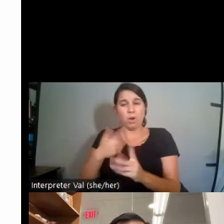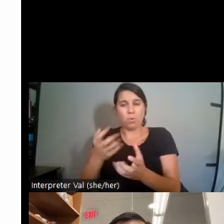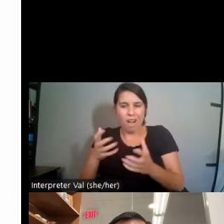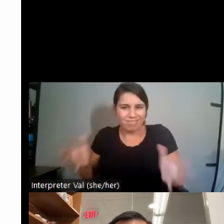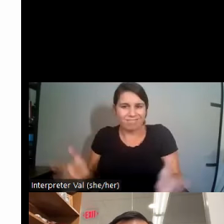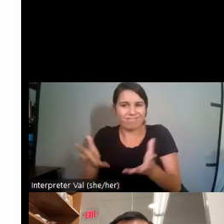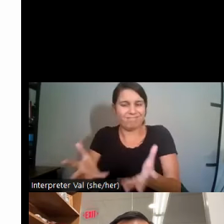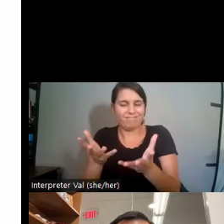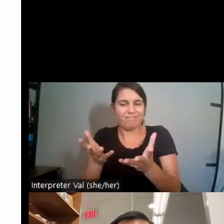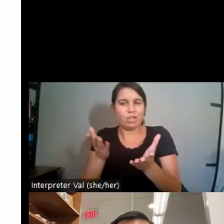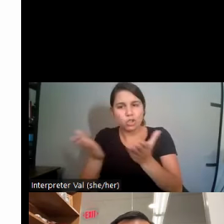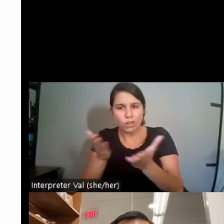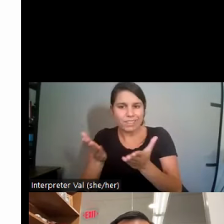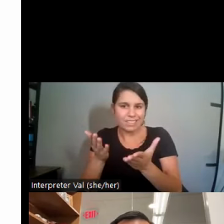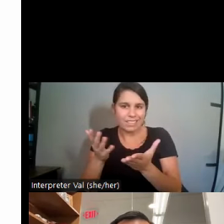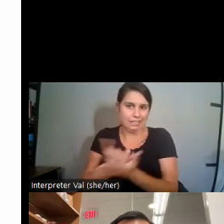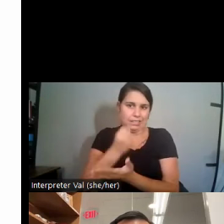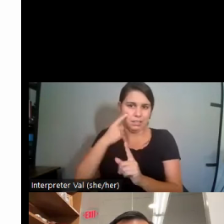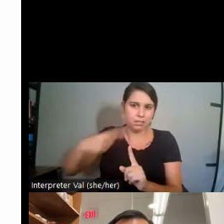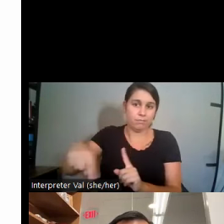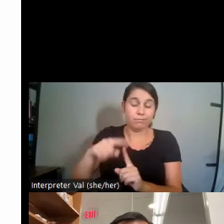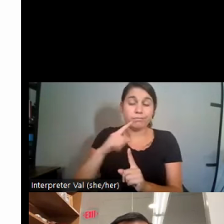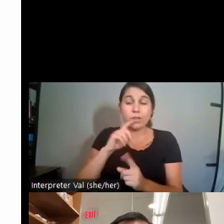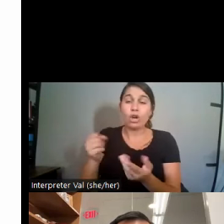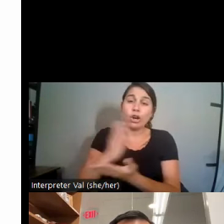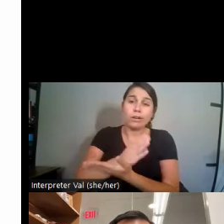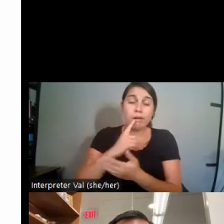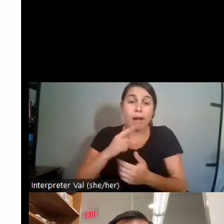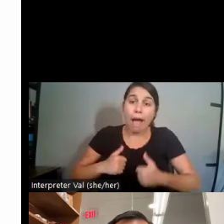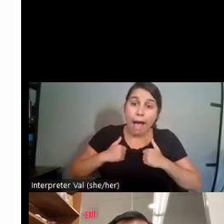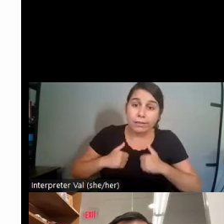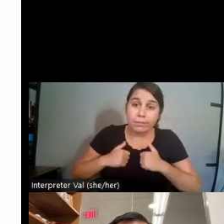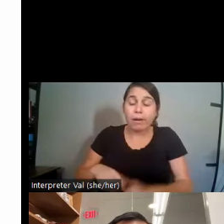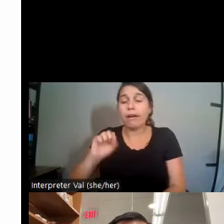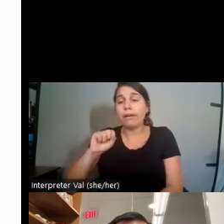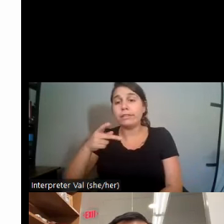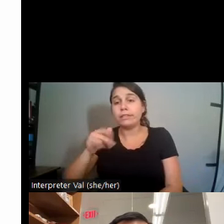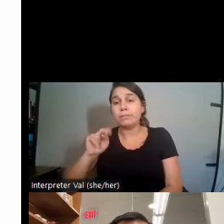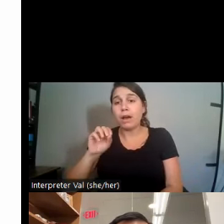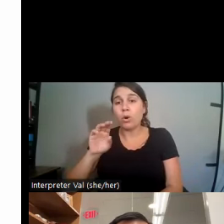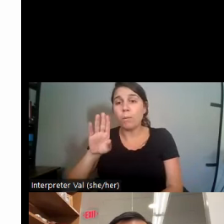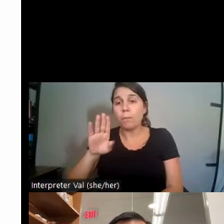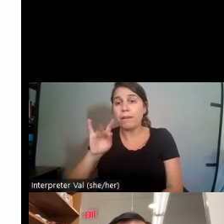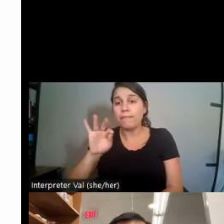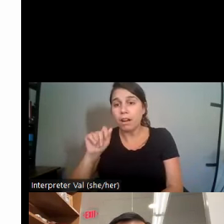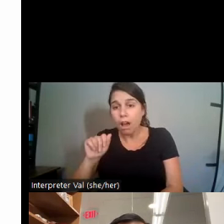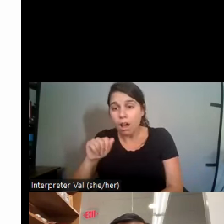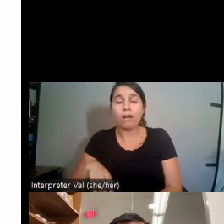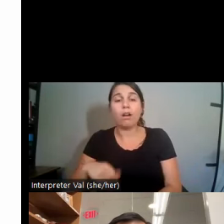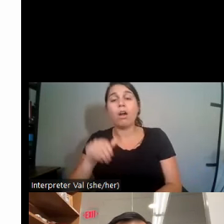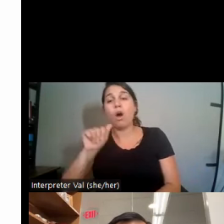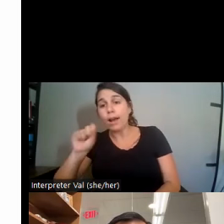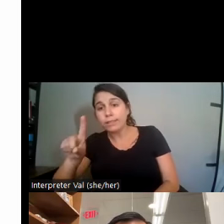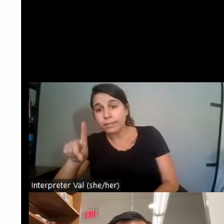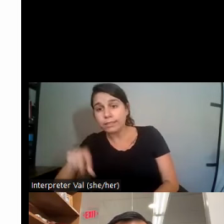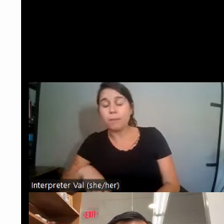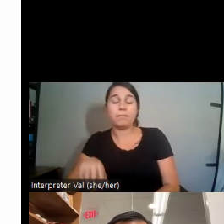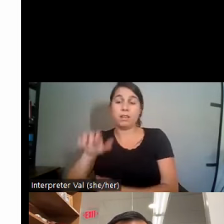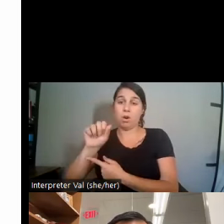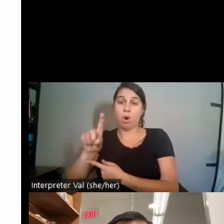that includes everything from asthma to spina bifida and autism. And autism is